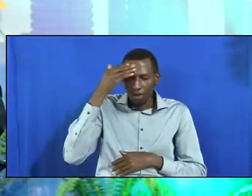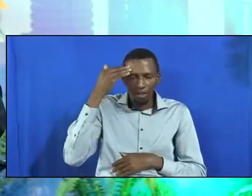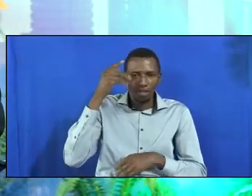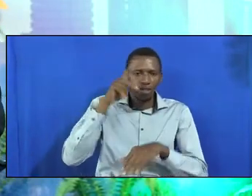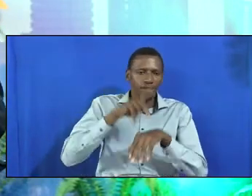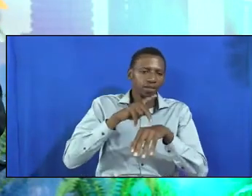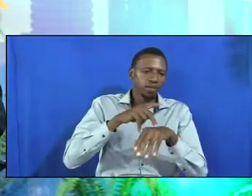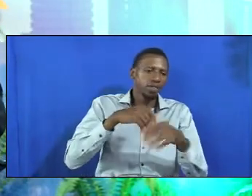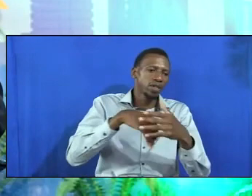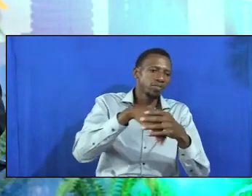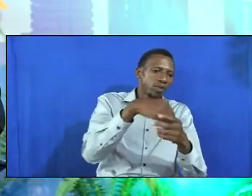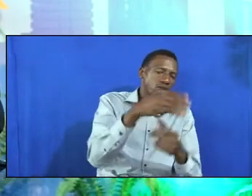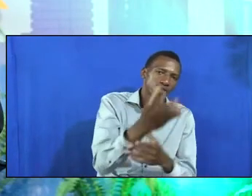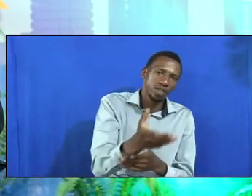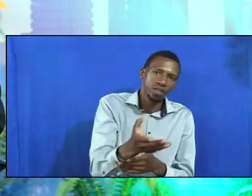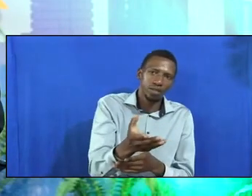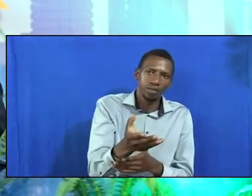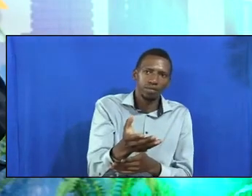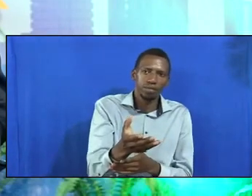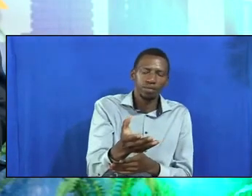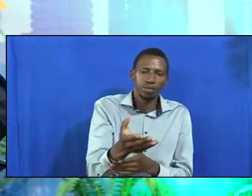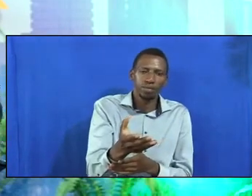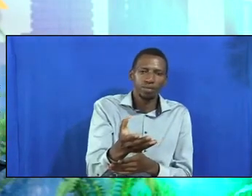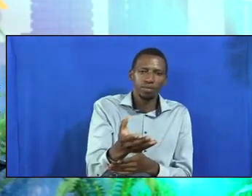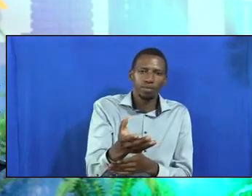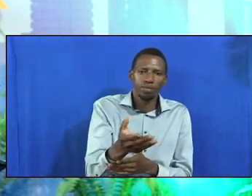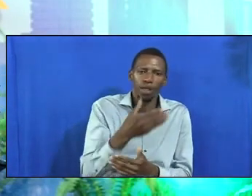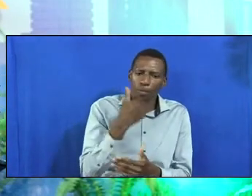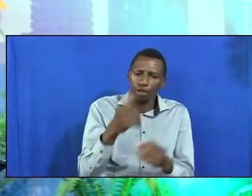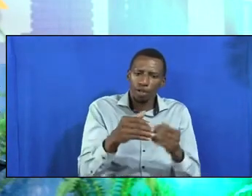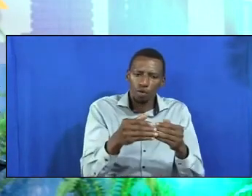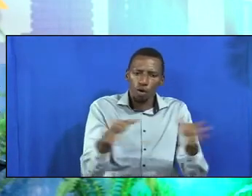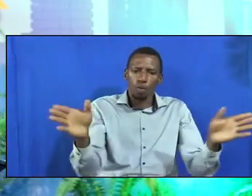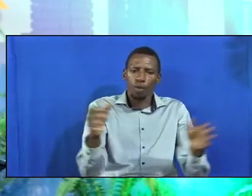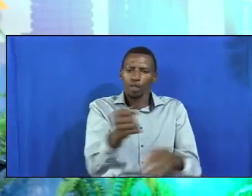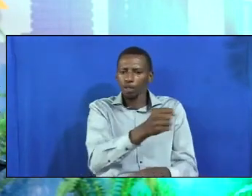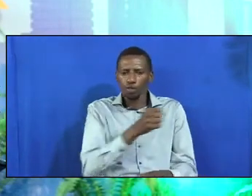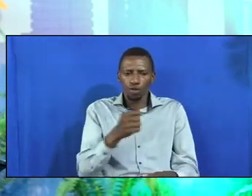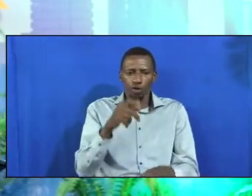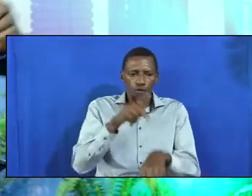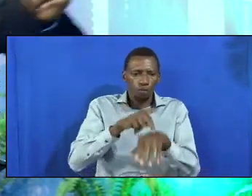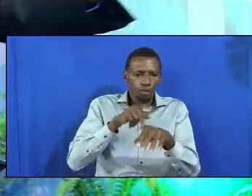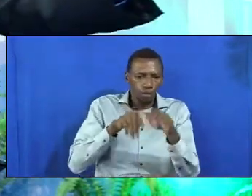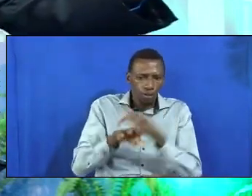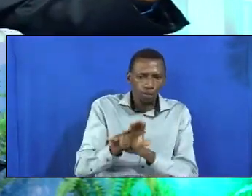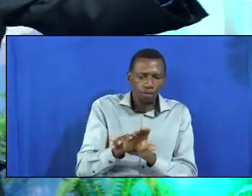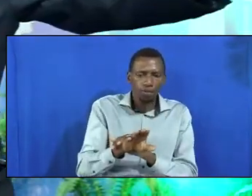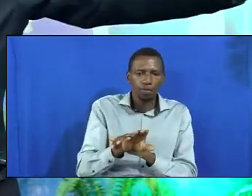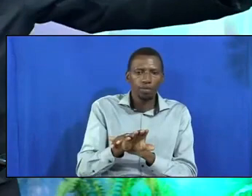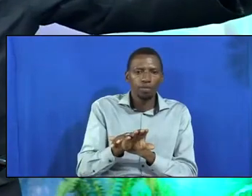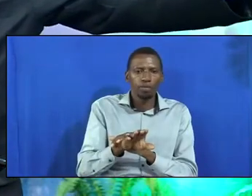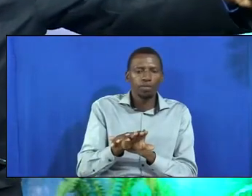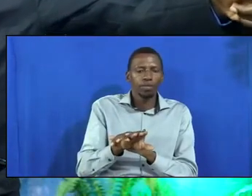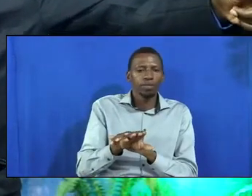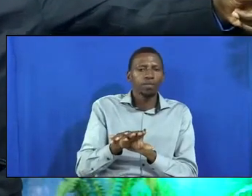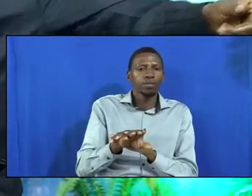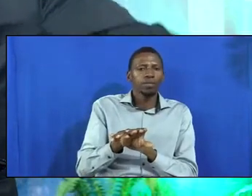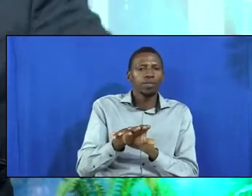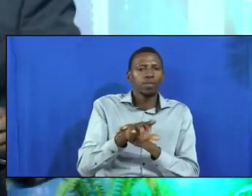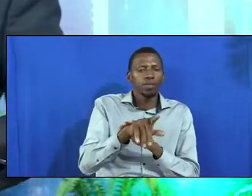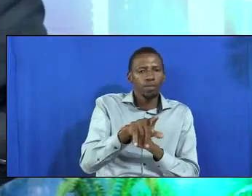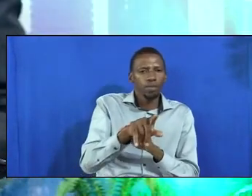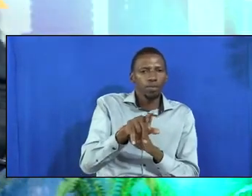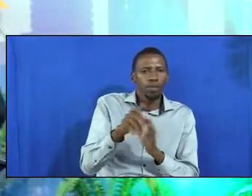was still outside where it can even be insecure. Instead of opening the door for Peter to come, she runs and she